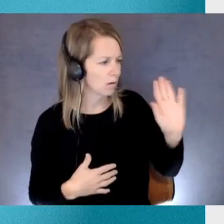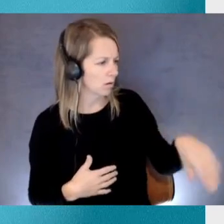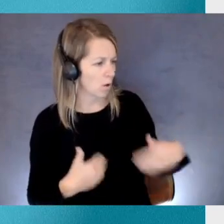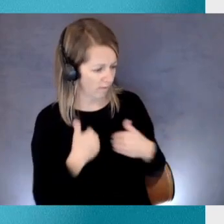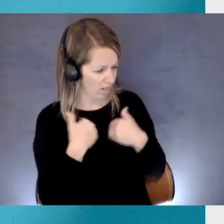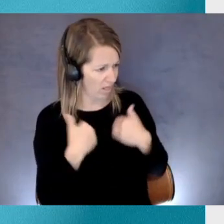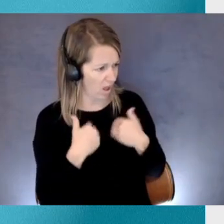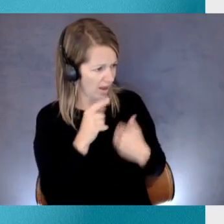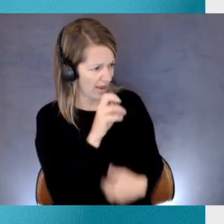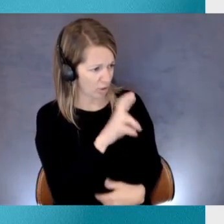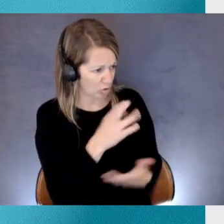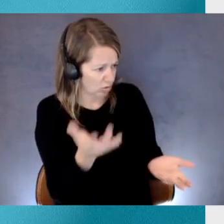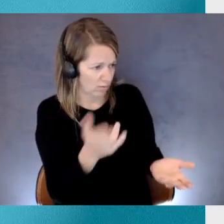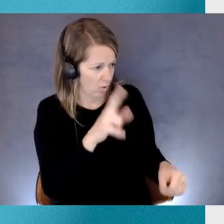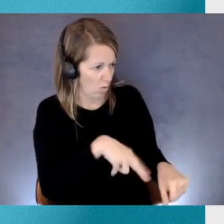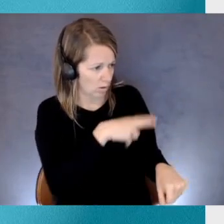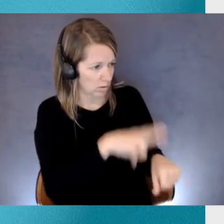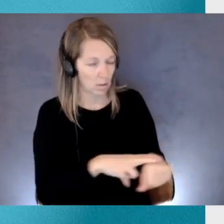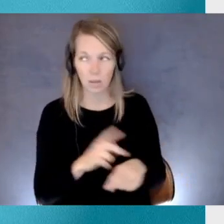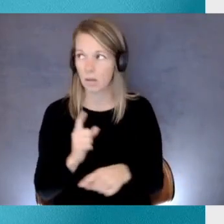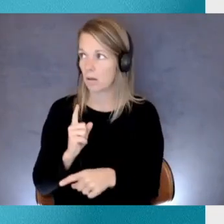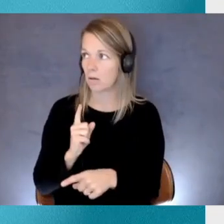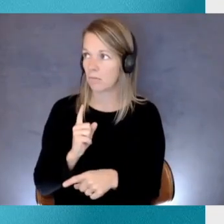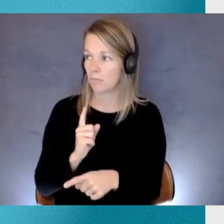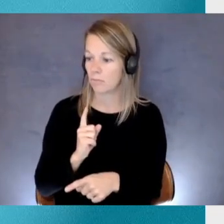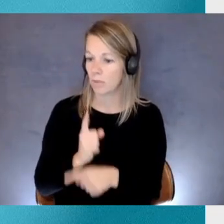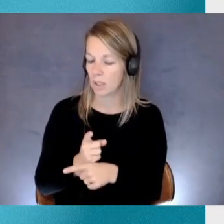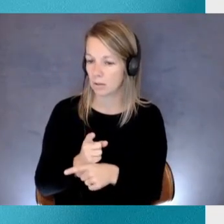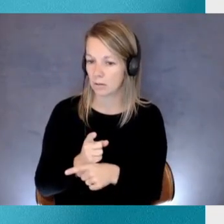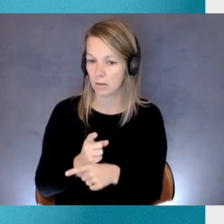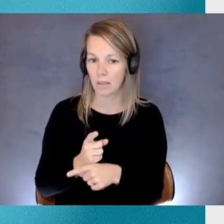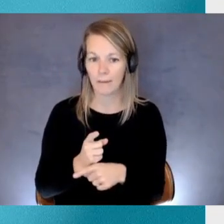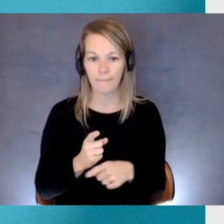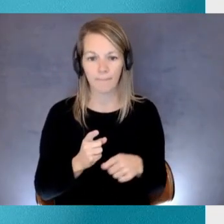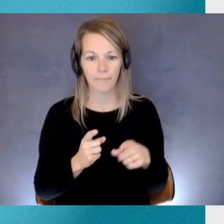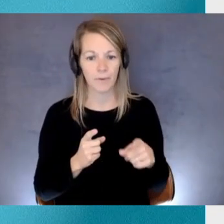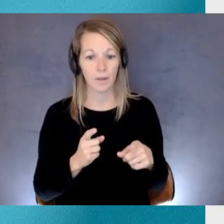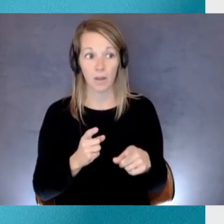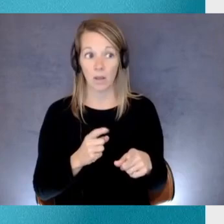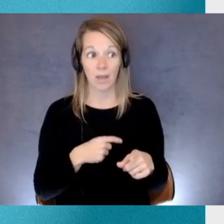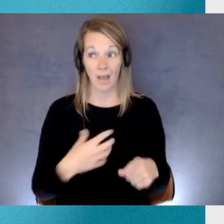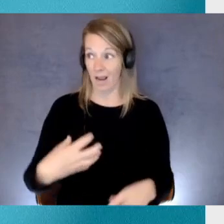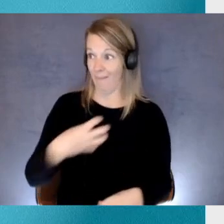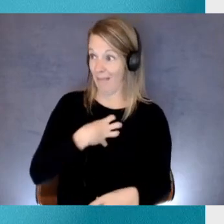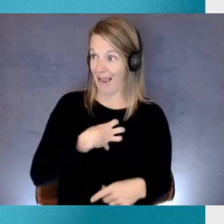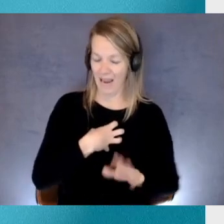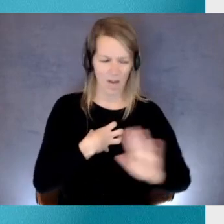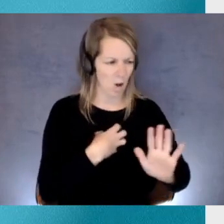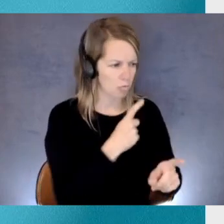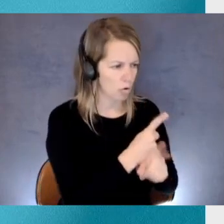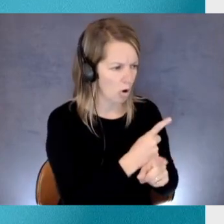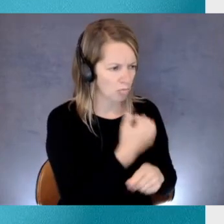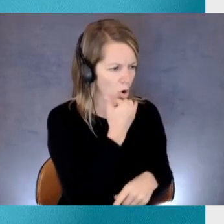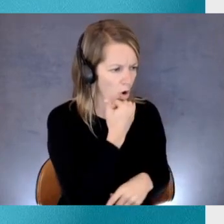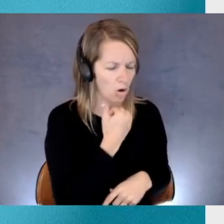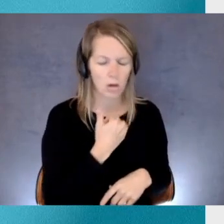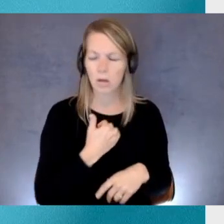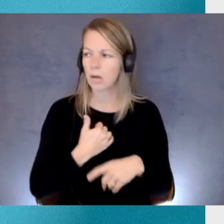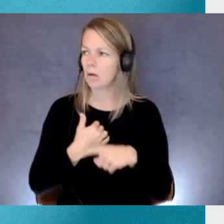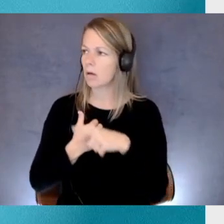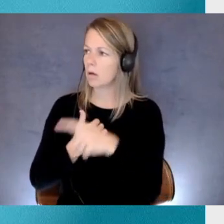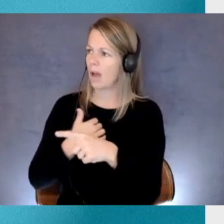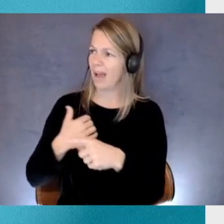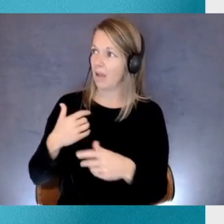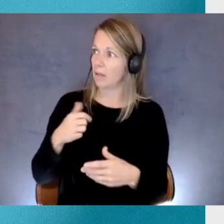you expect? Right. She's wrong when she's complaining, and she's wrong when she doesn't. Either way, she feels stupid. How